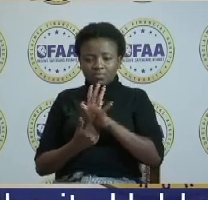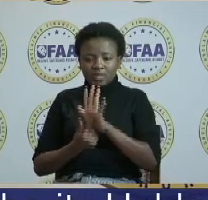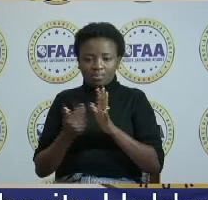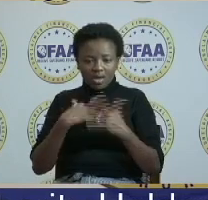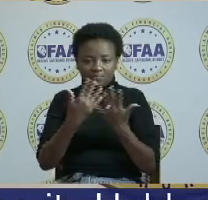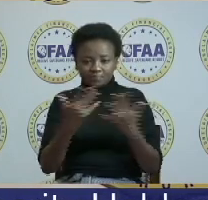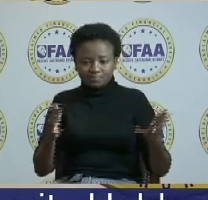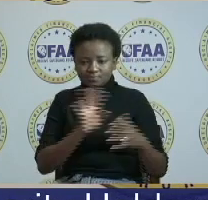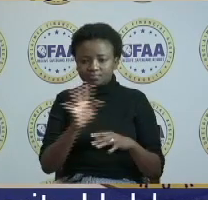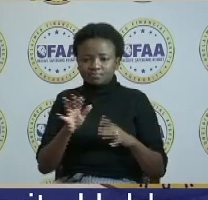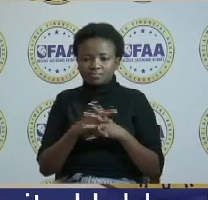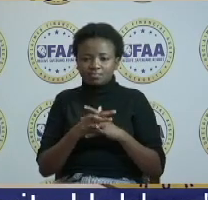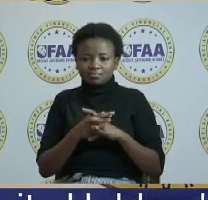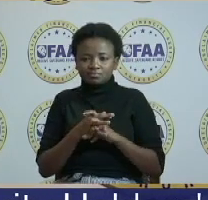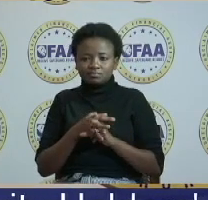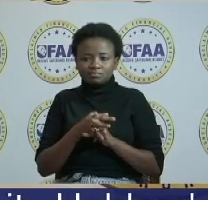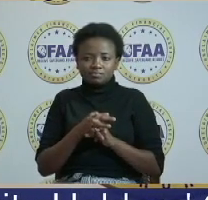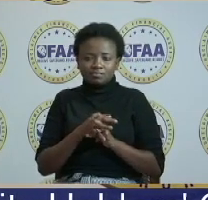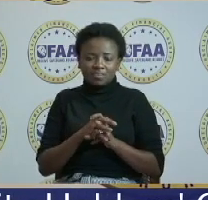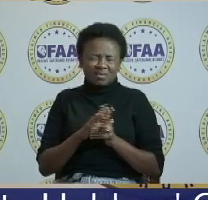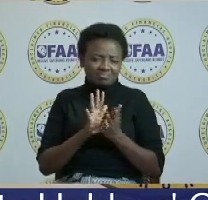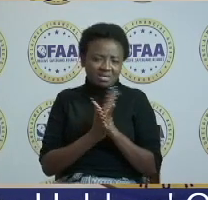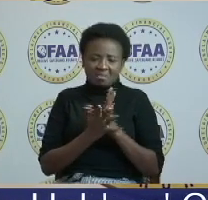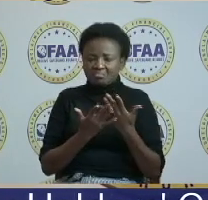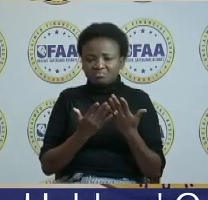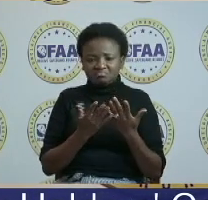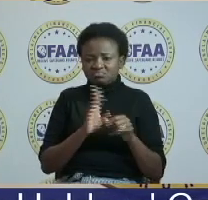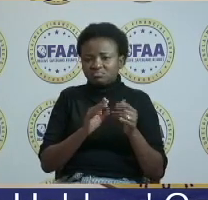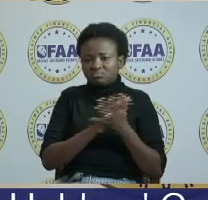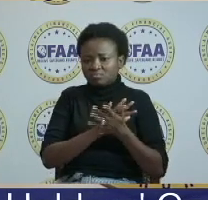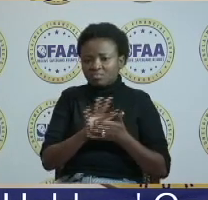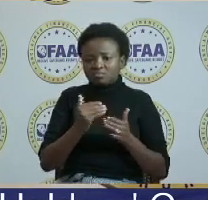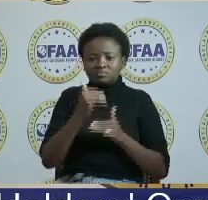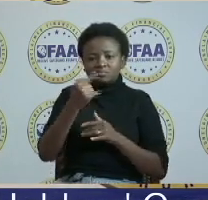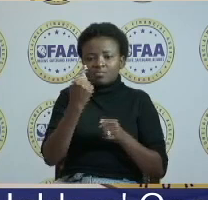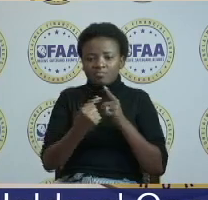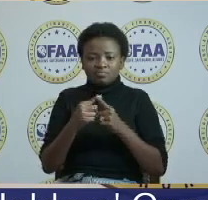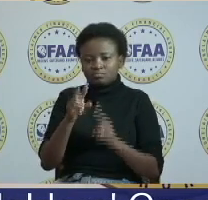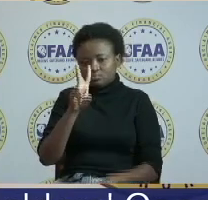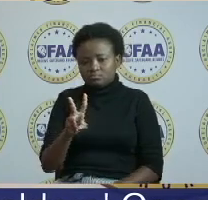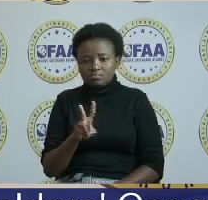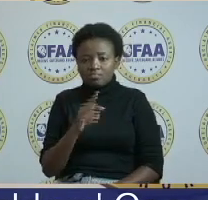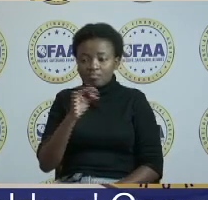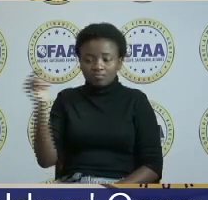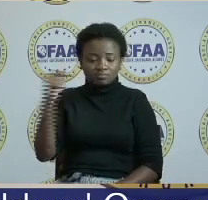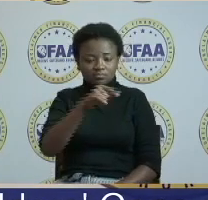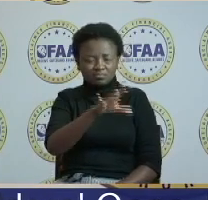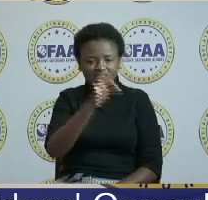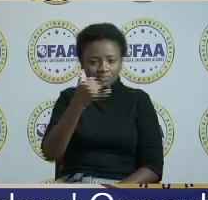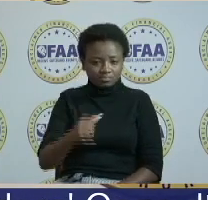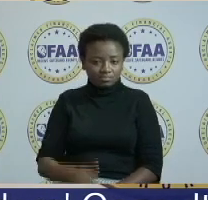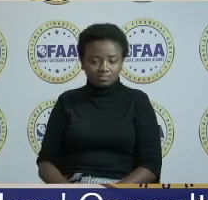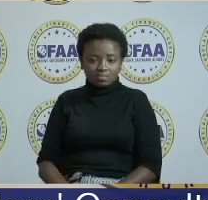become dormant after 2 years. That is the moment they have not been paid by the holder